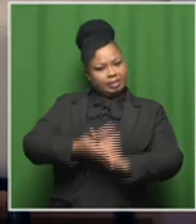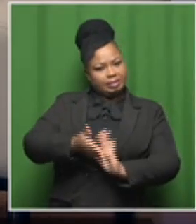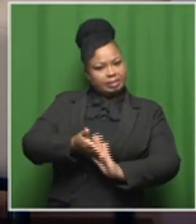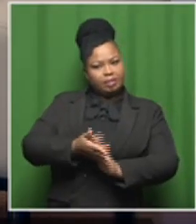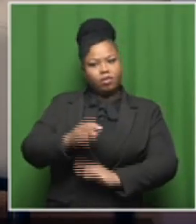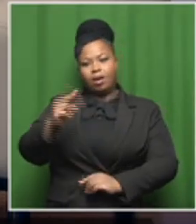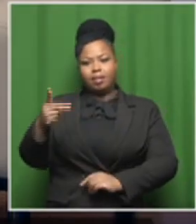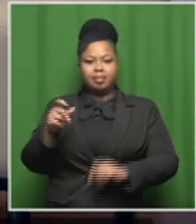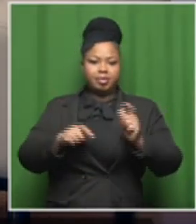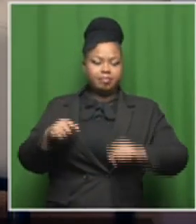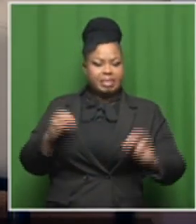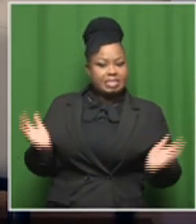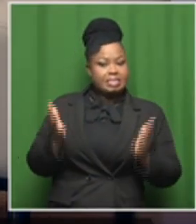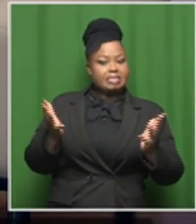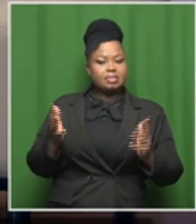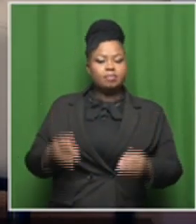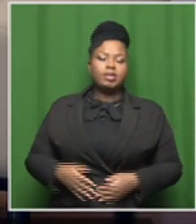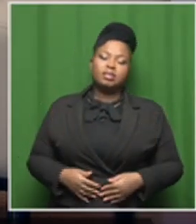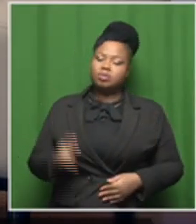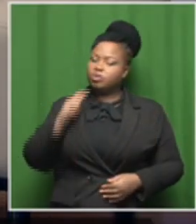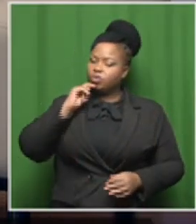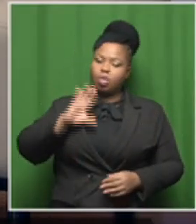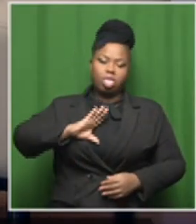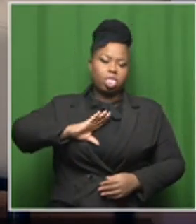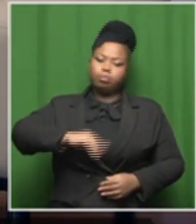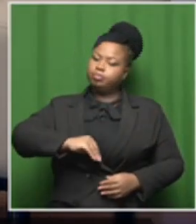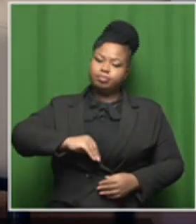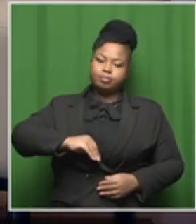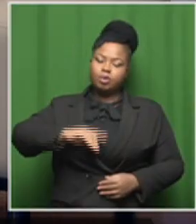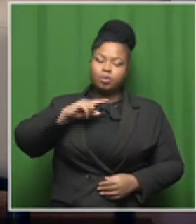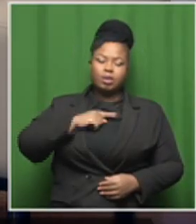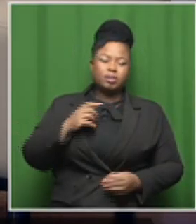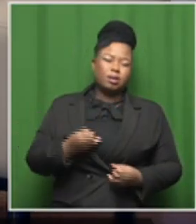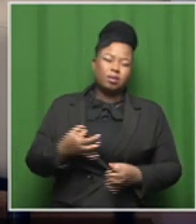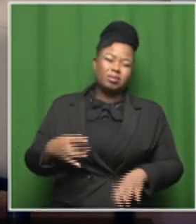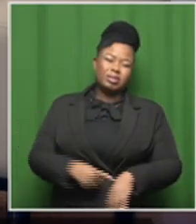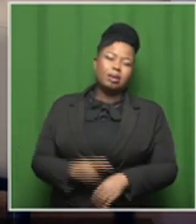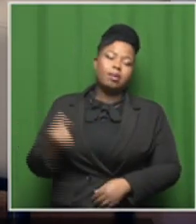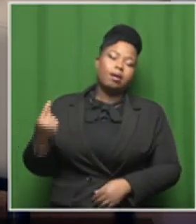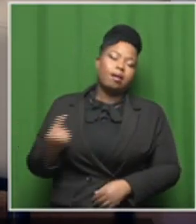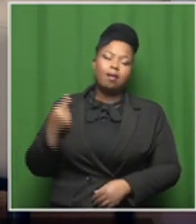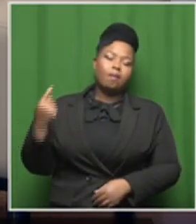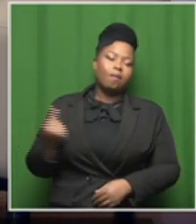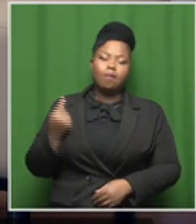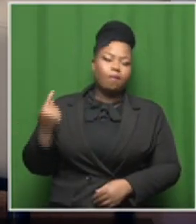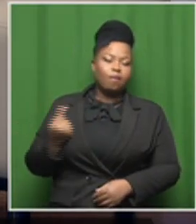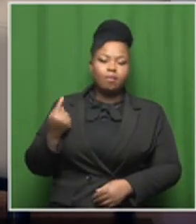other people, this is going to kill you, because there's a lot of time on your own.